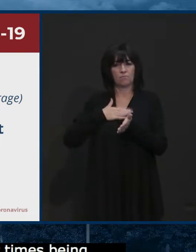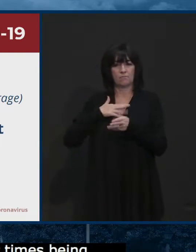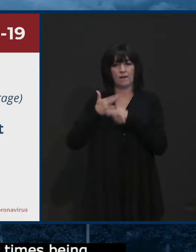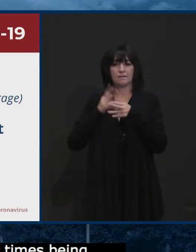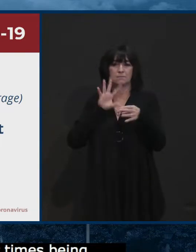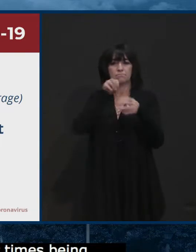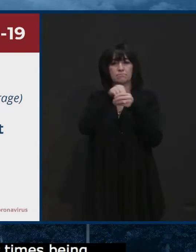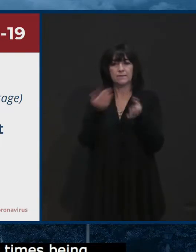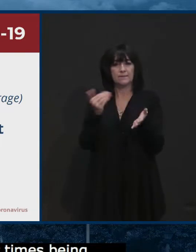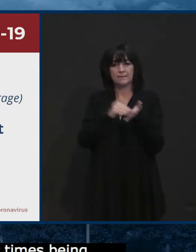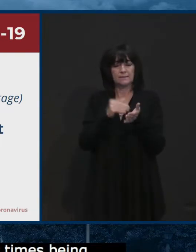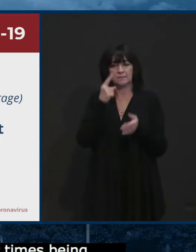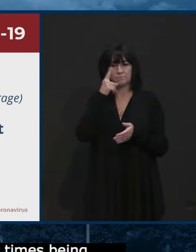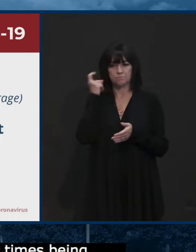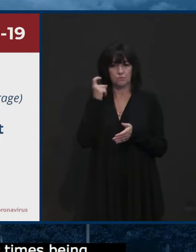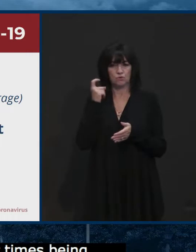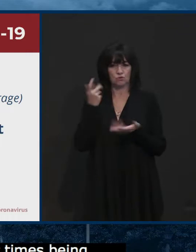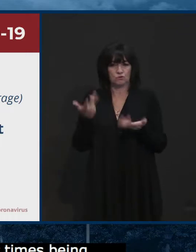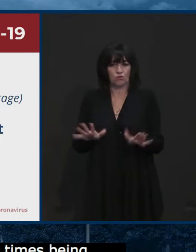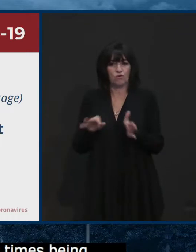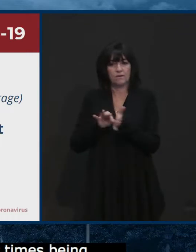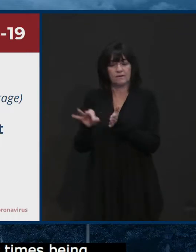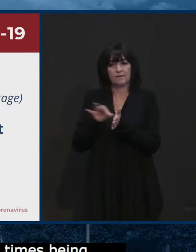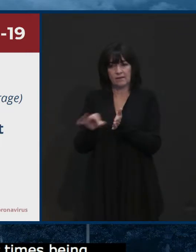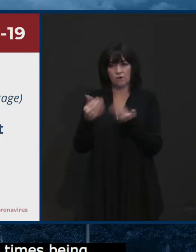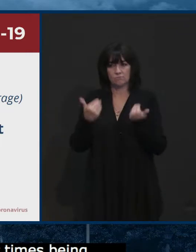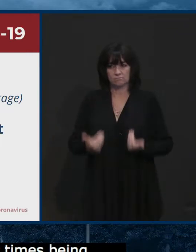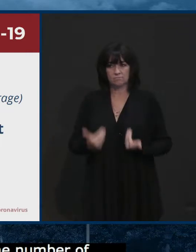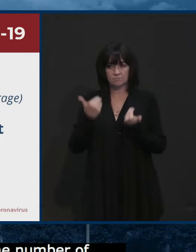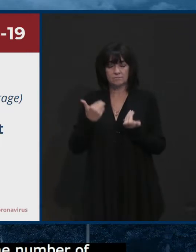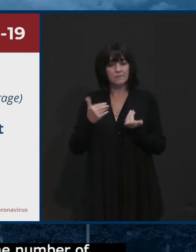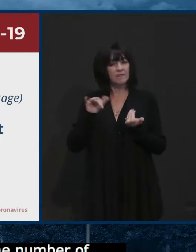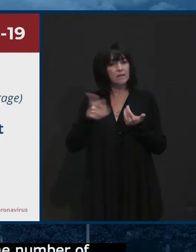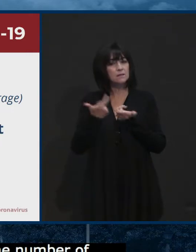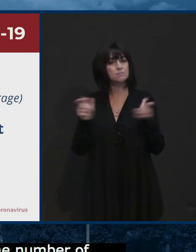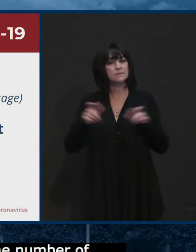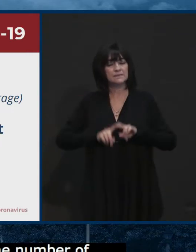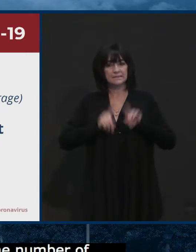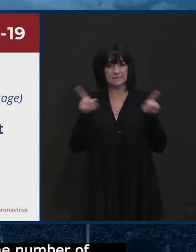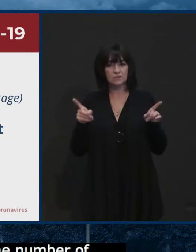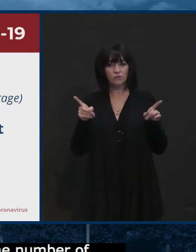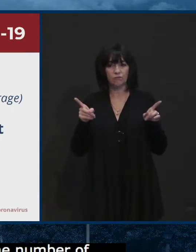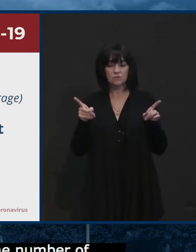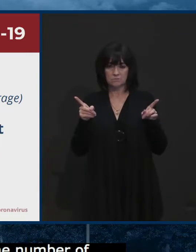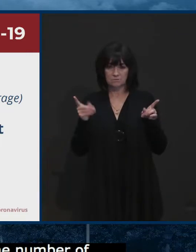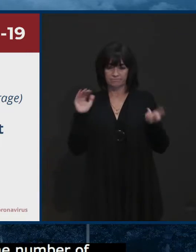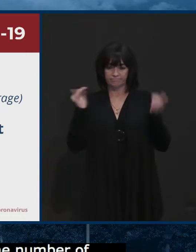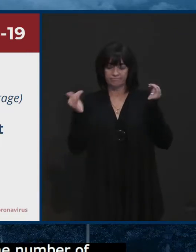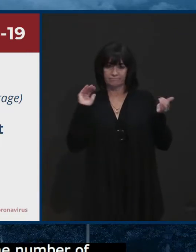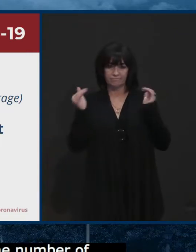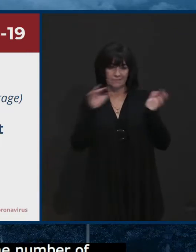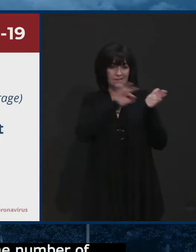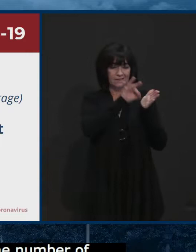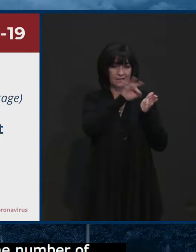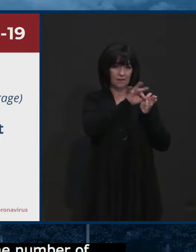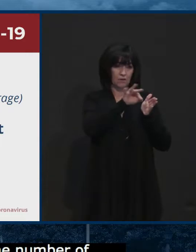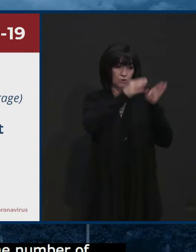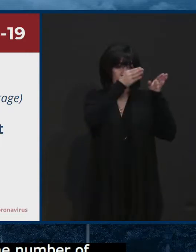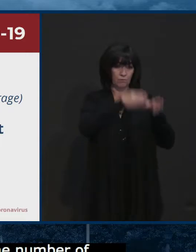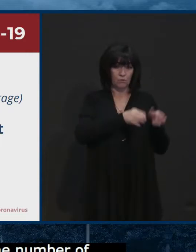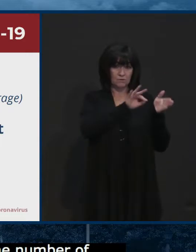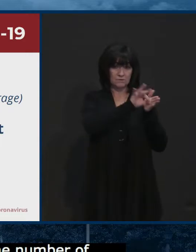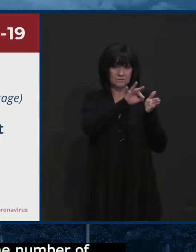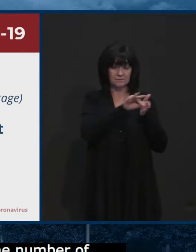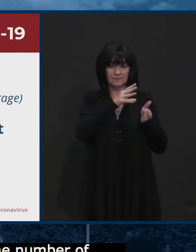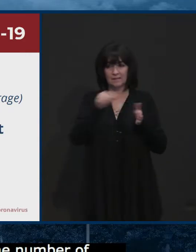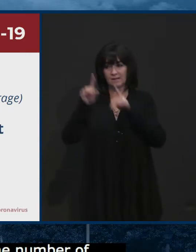the difference between the number of persons that have been tested and the number of tests that have been administered. And so there's a little bit